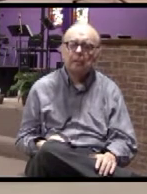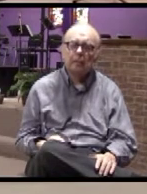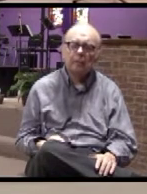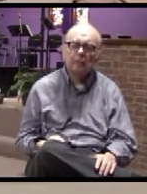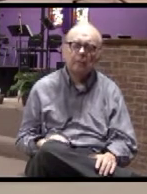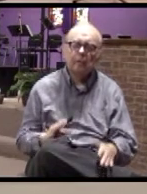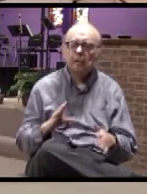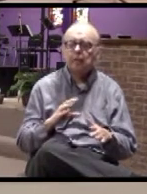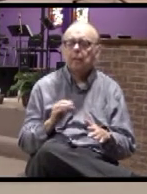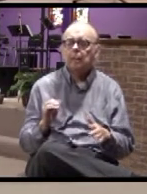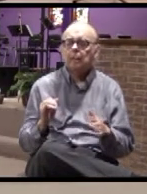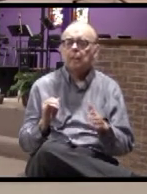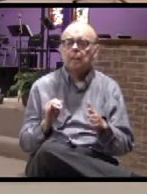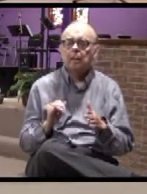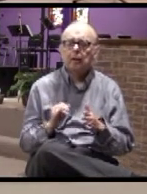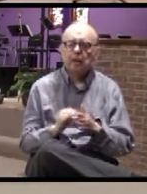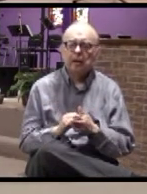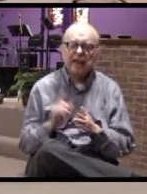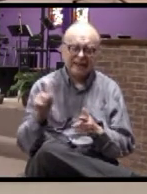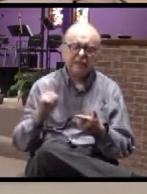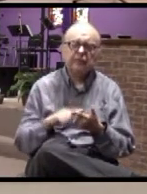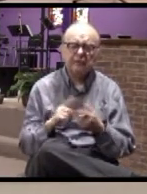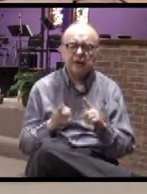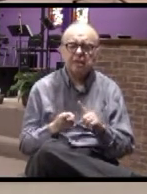And this friend of his,